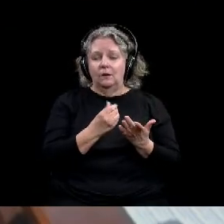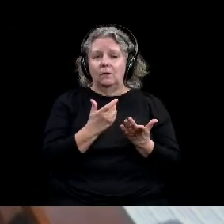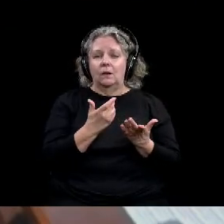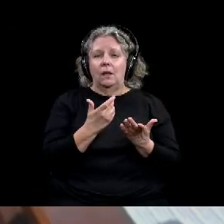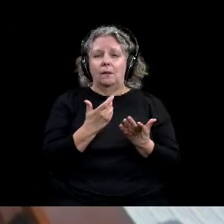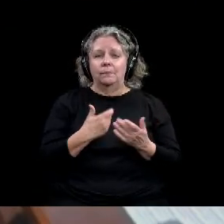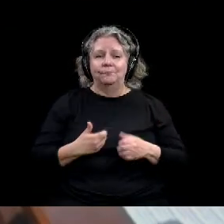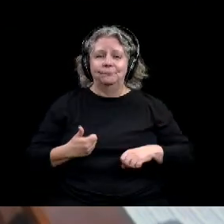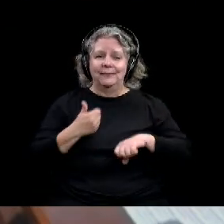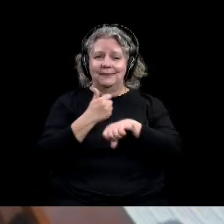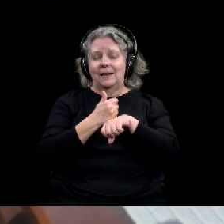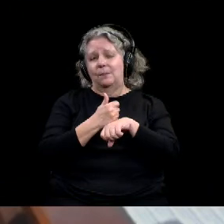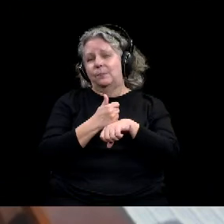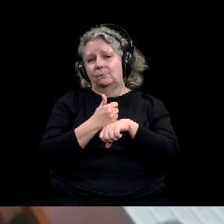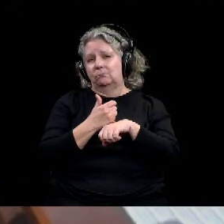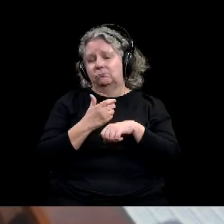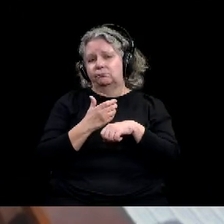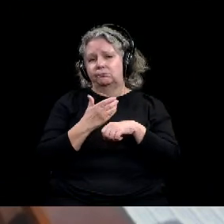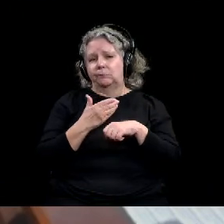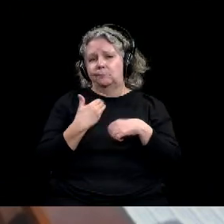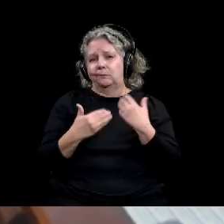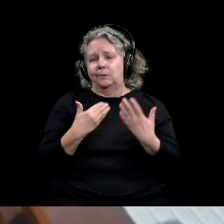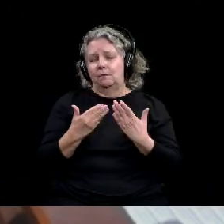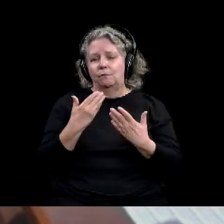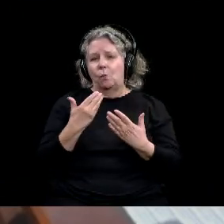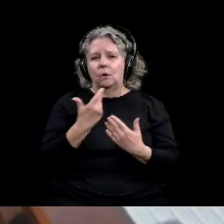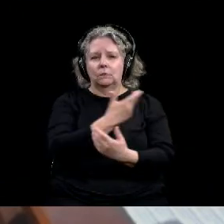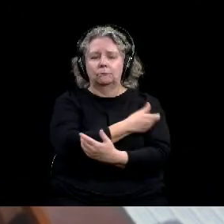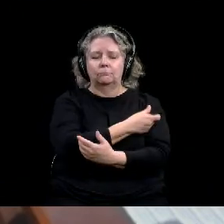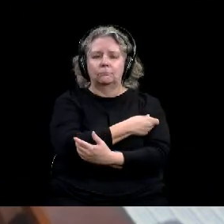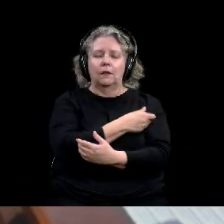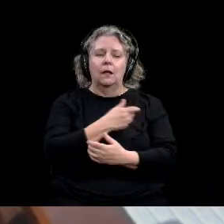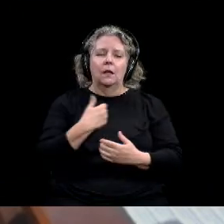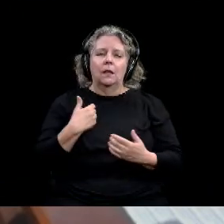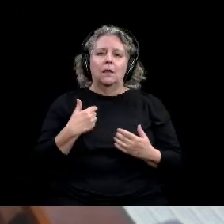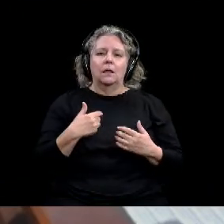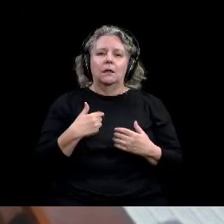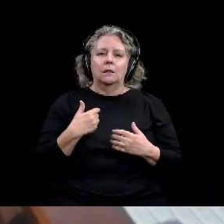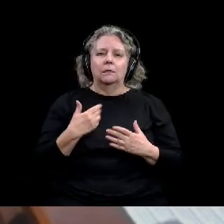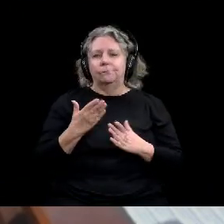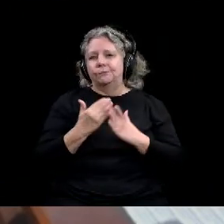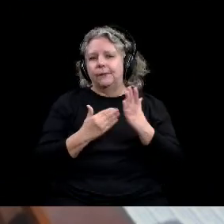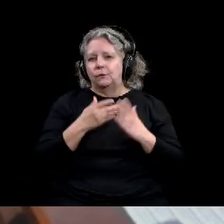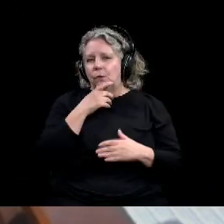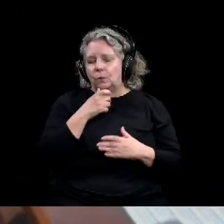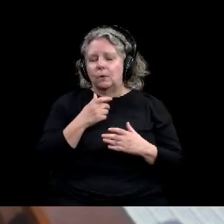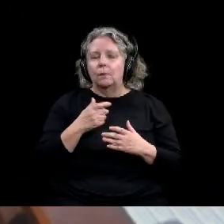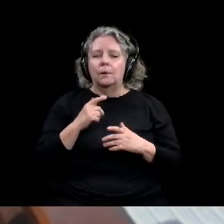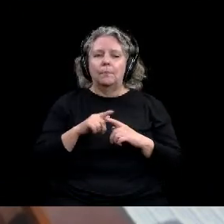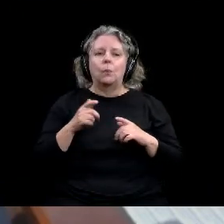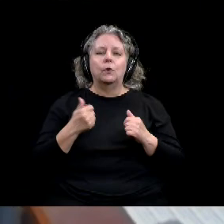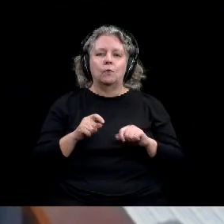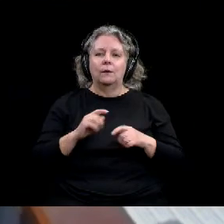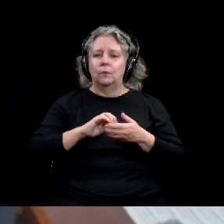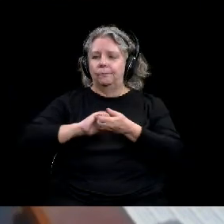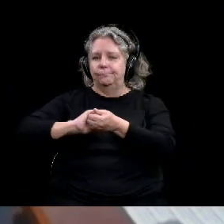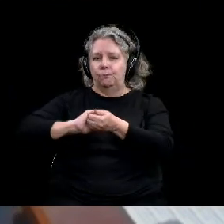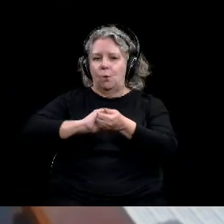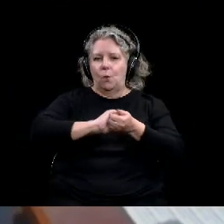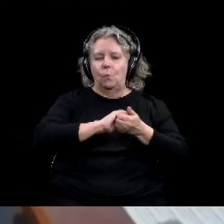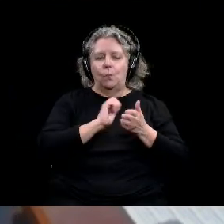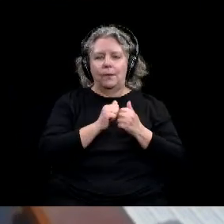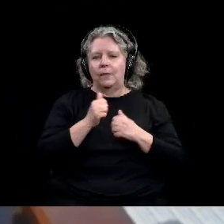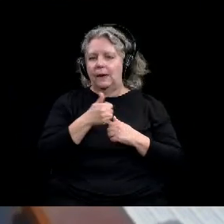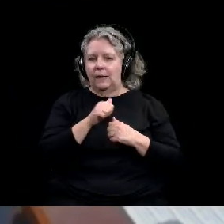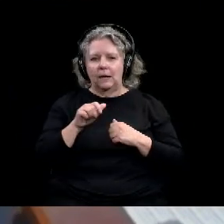with all in our community who can continue to provide those vaccinations. Thank you, Ron, and we'll be back with you in a moment. Let's